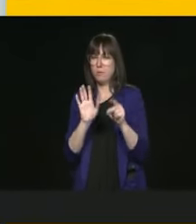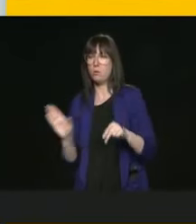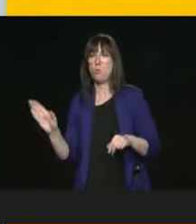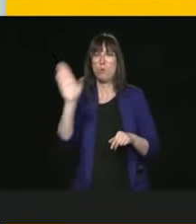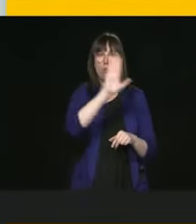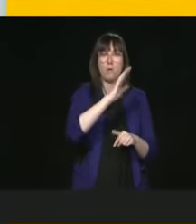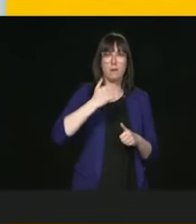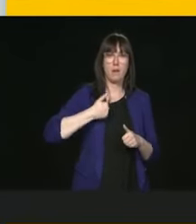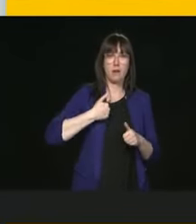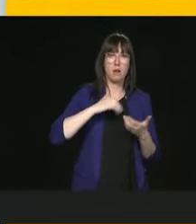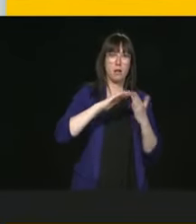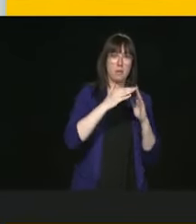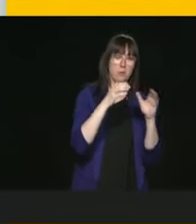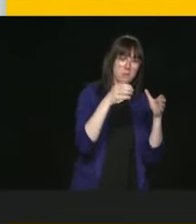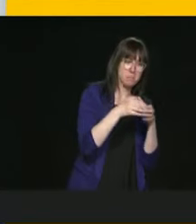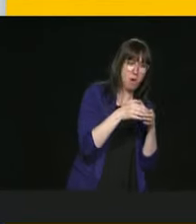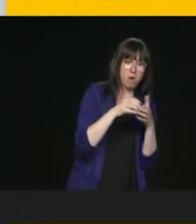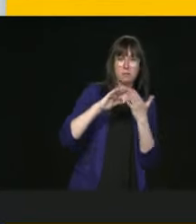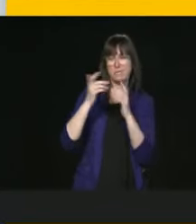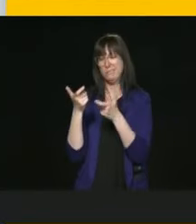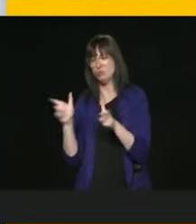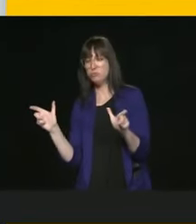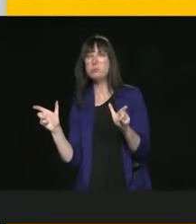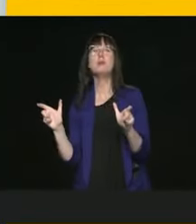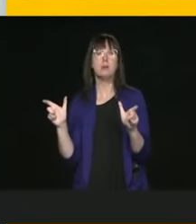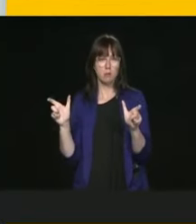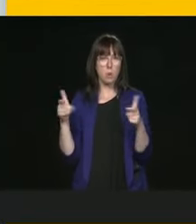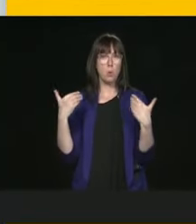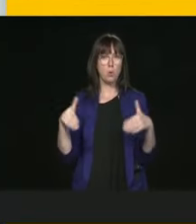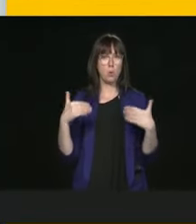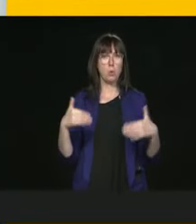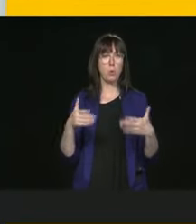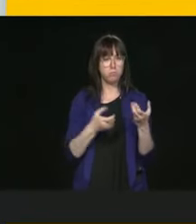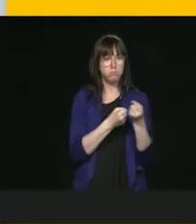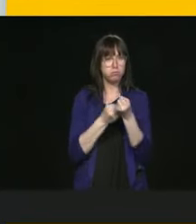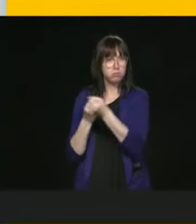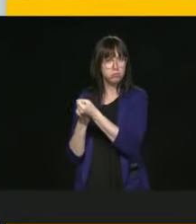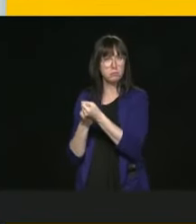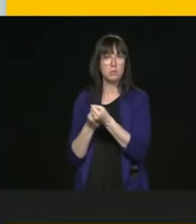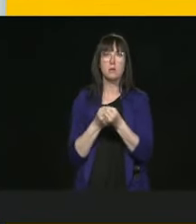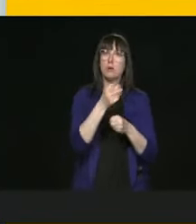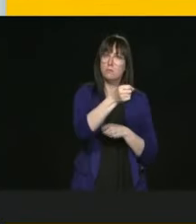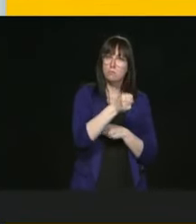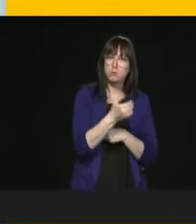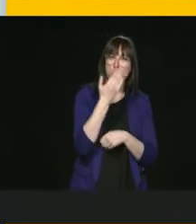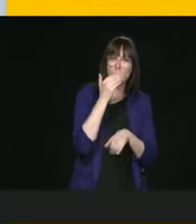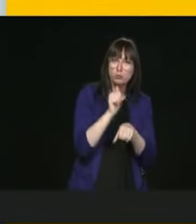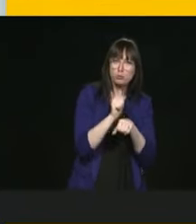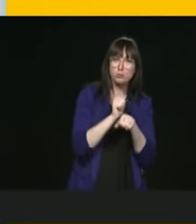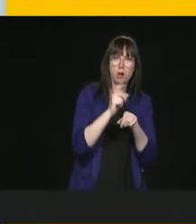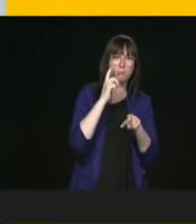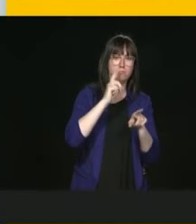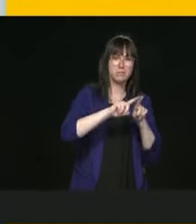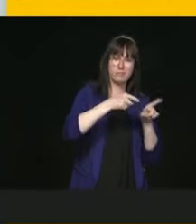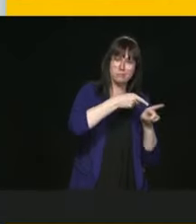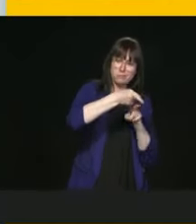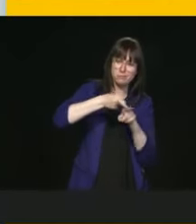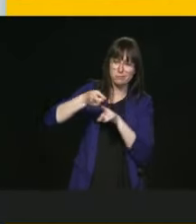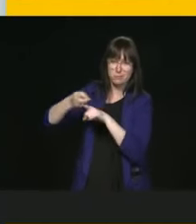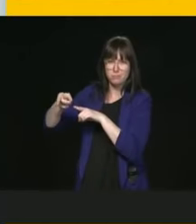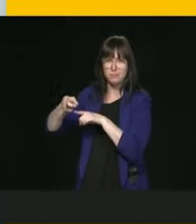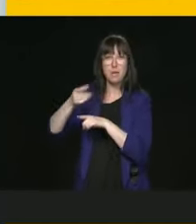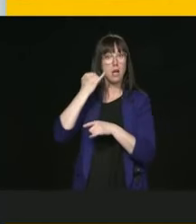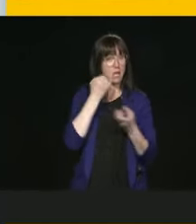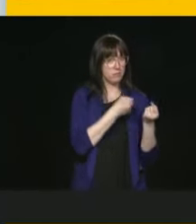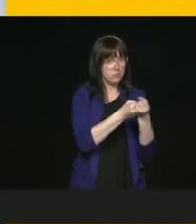small communities and big cities alike. They create good jobs in a whole range of sectors, so when we support them,